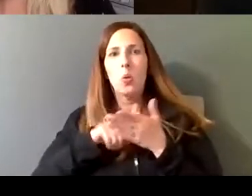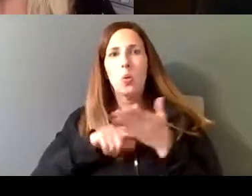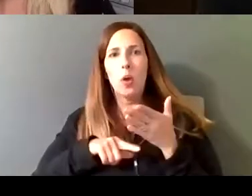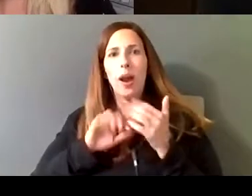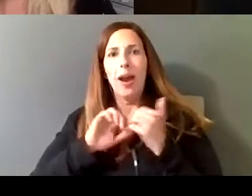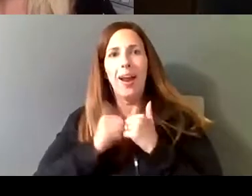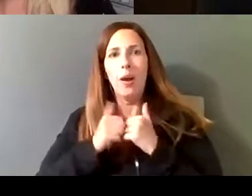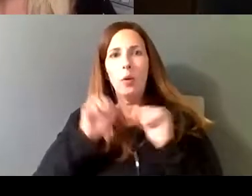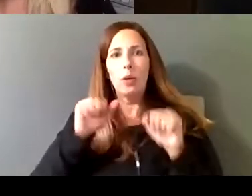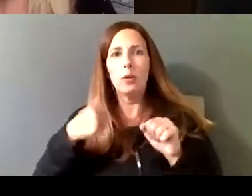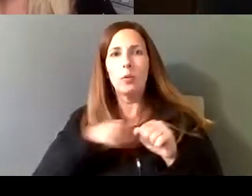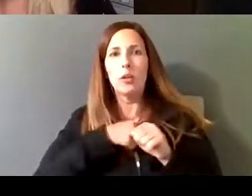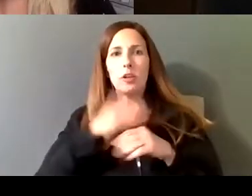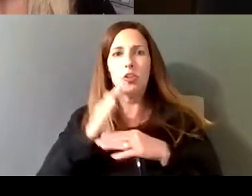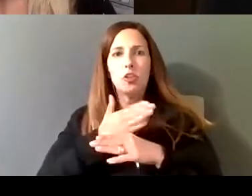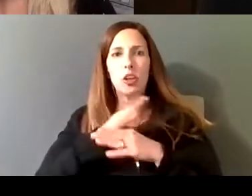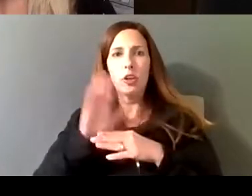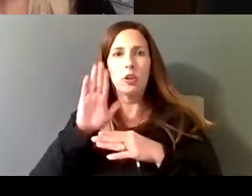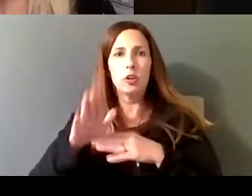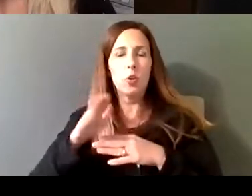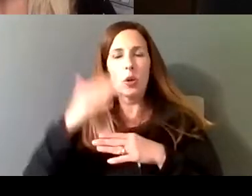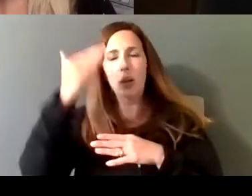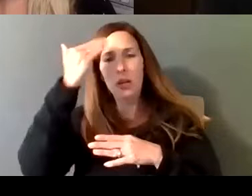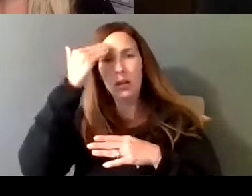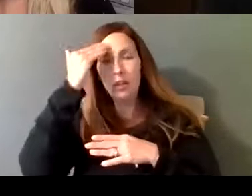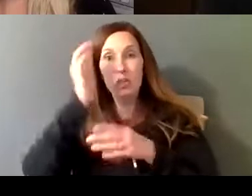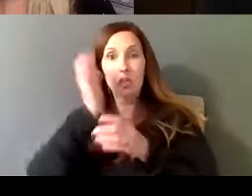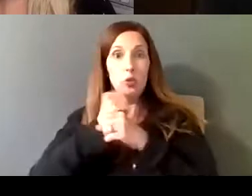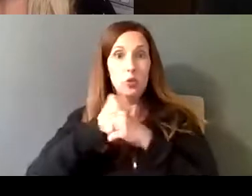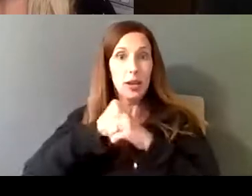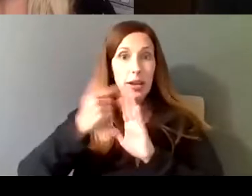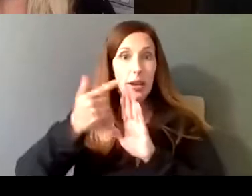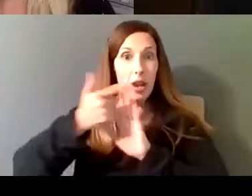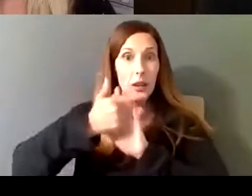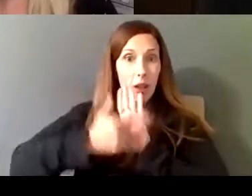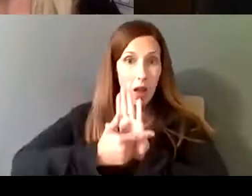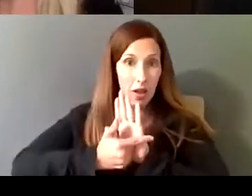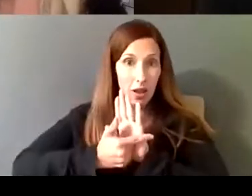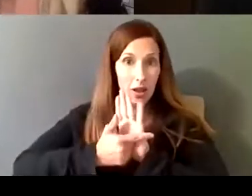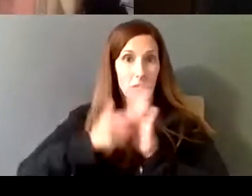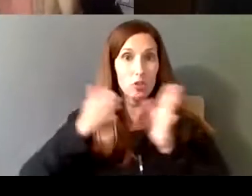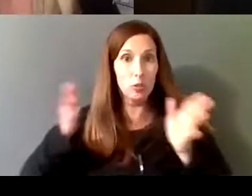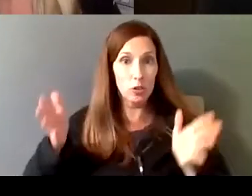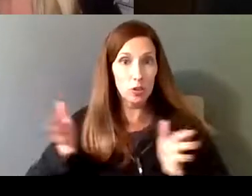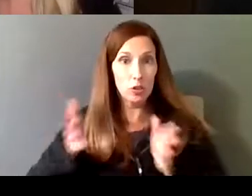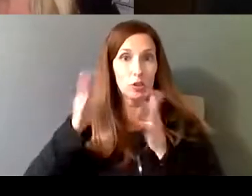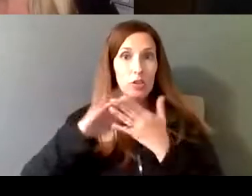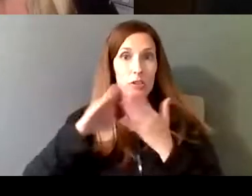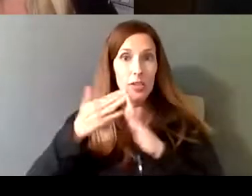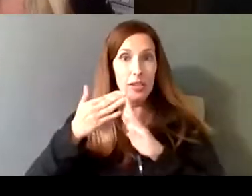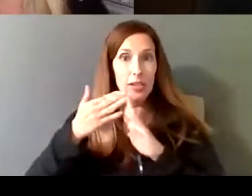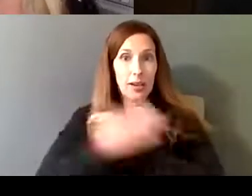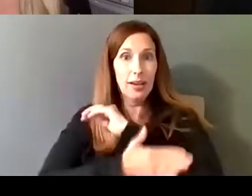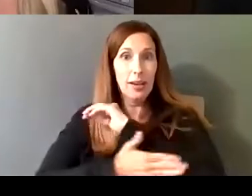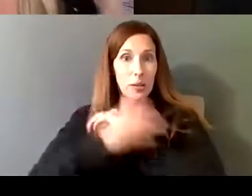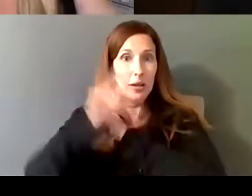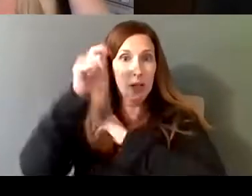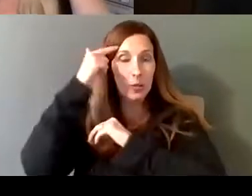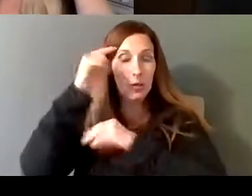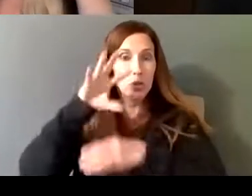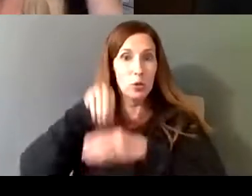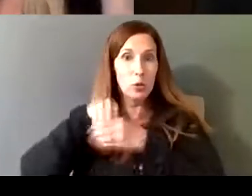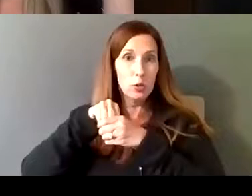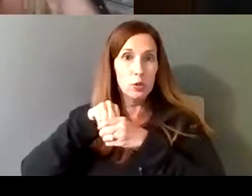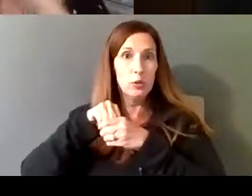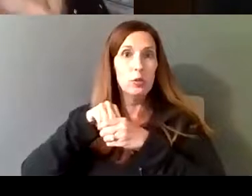and knowledge into creating a local ordinance law to encourage city and county government to include language access on their